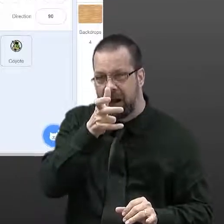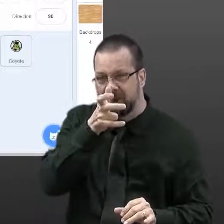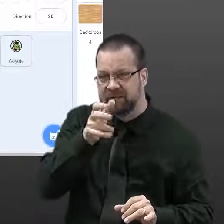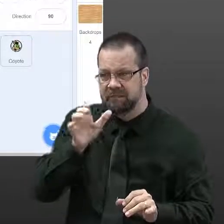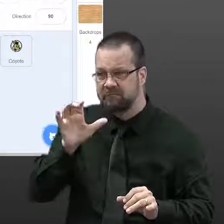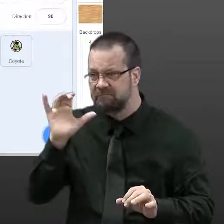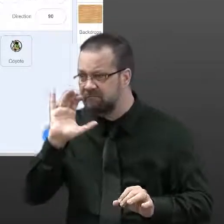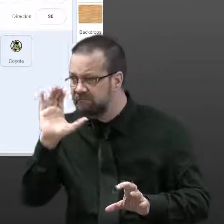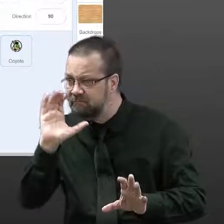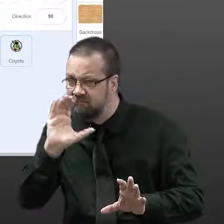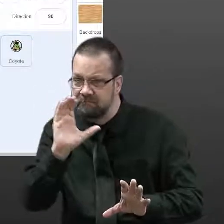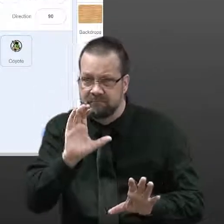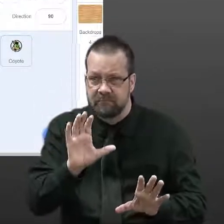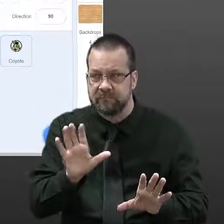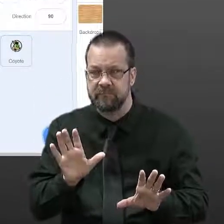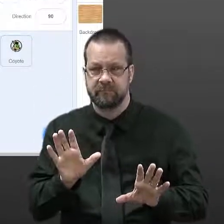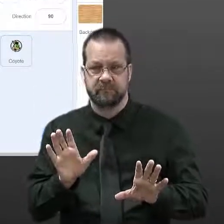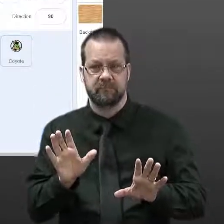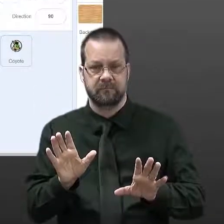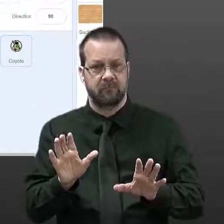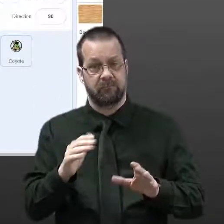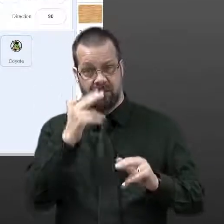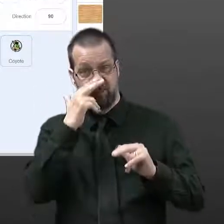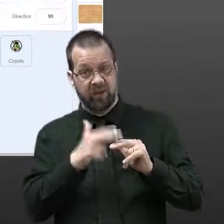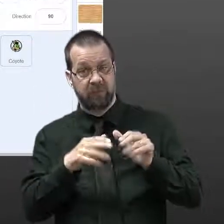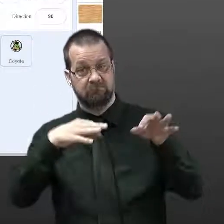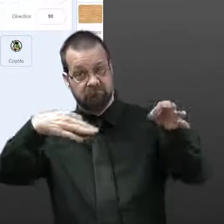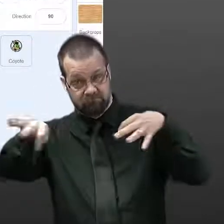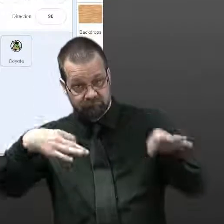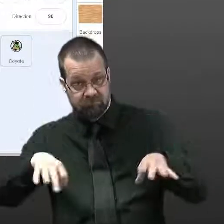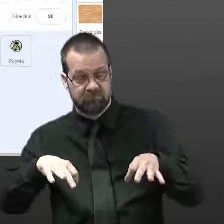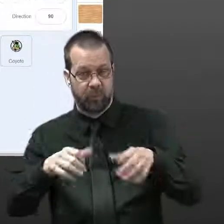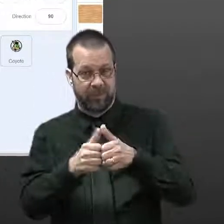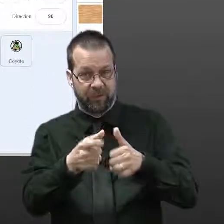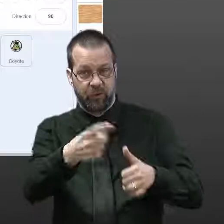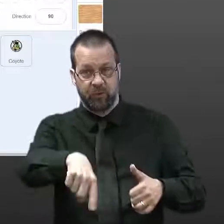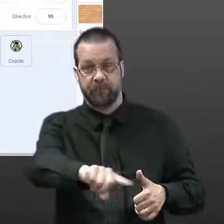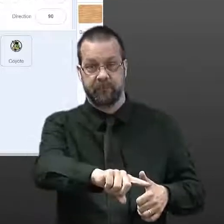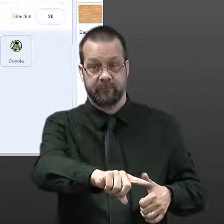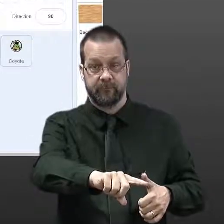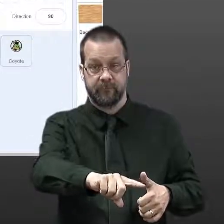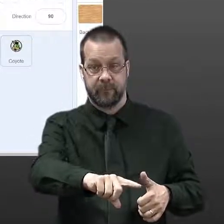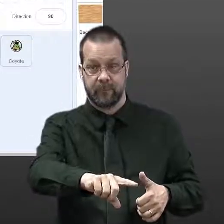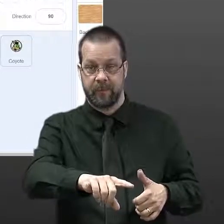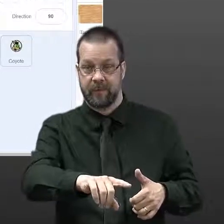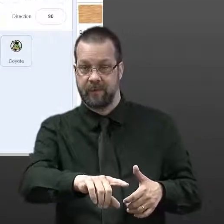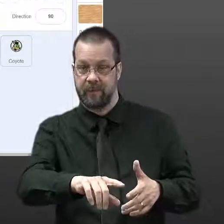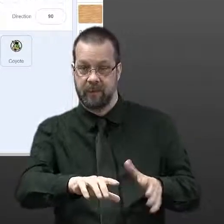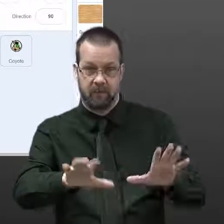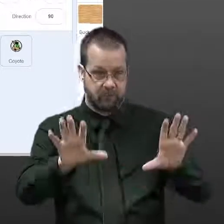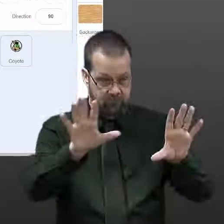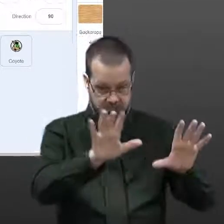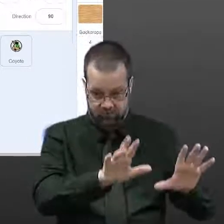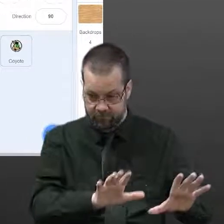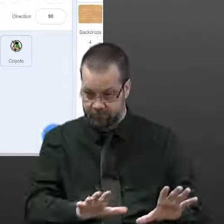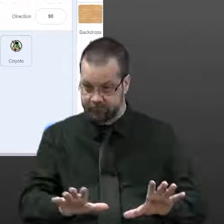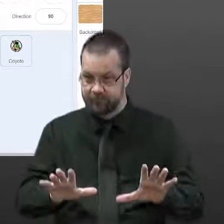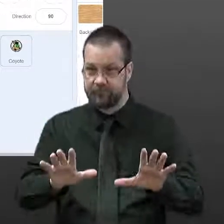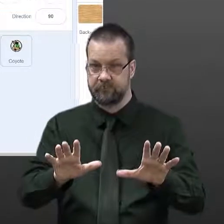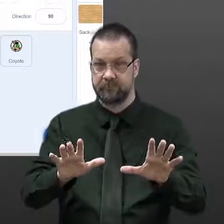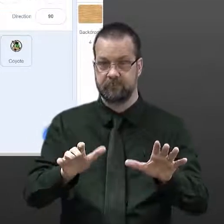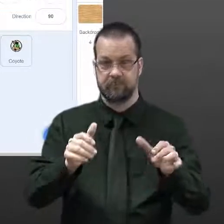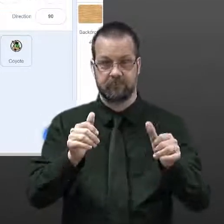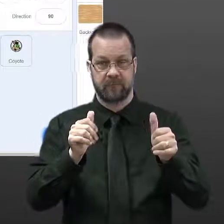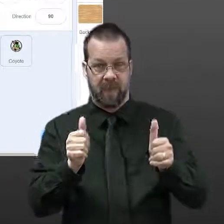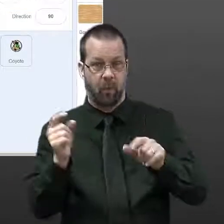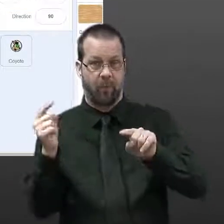think it should be. But I have had a lot of fun coding this with y'all. My name is Max. I work for Youth Code